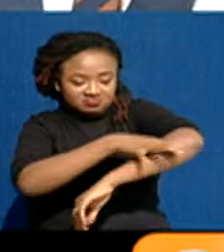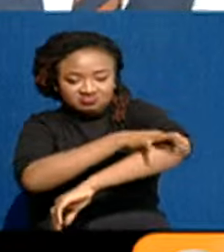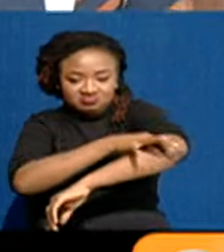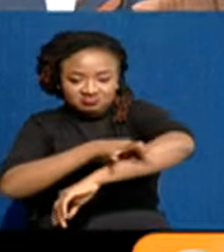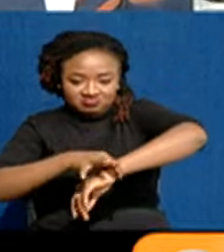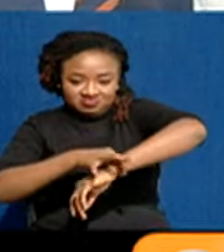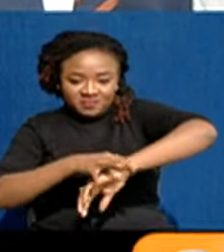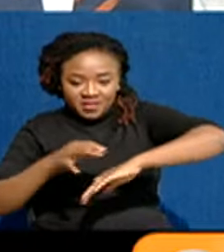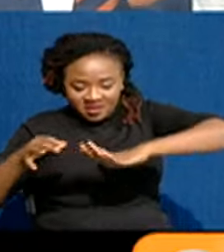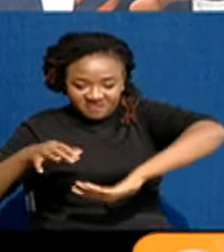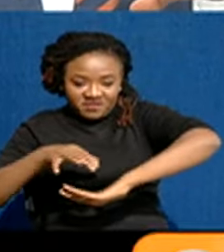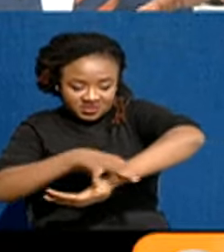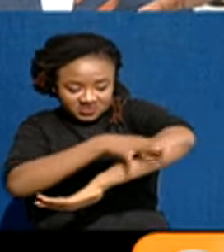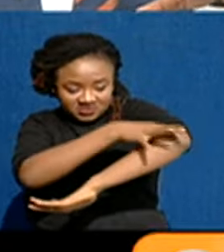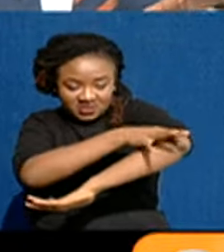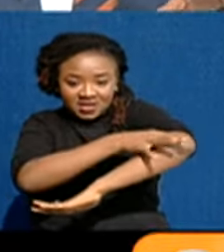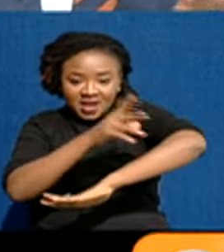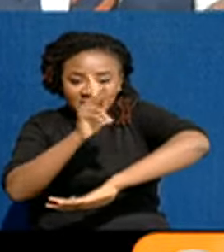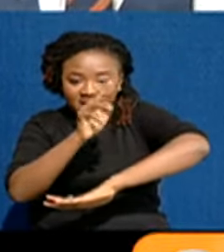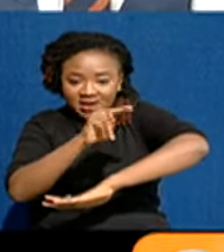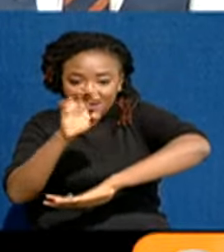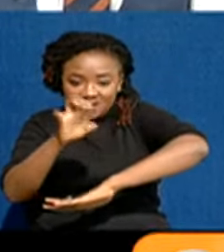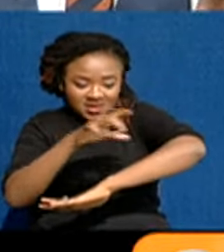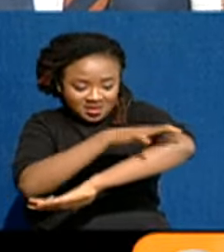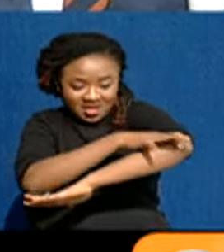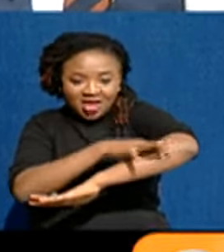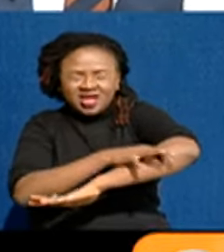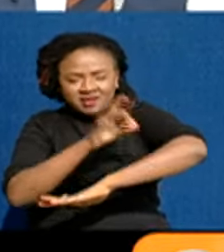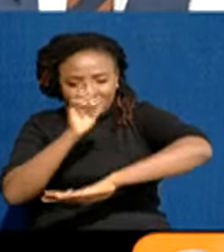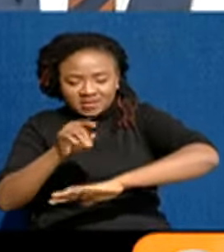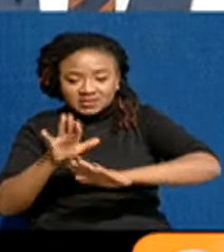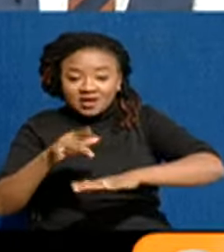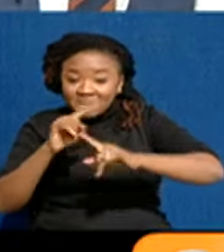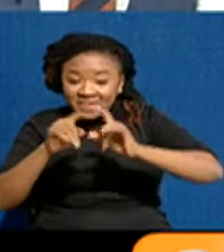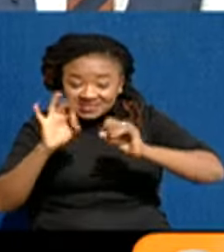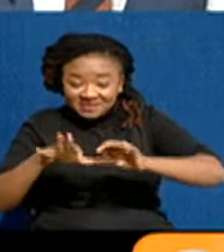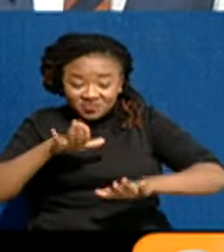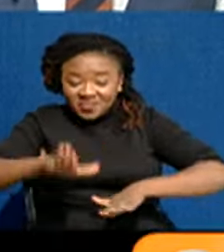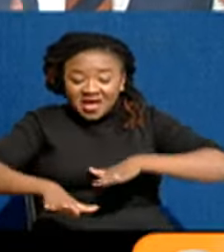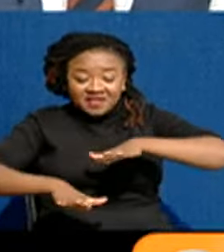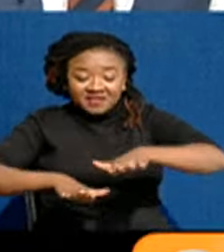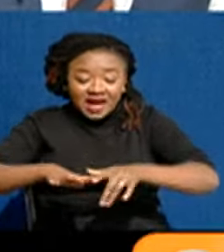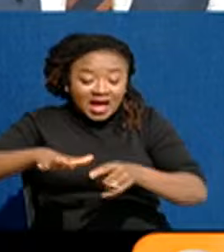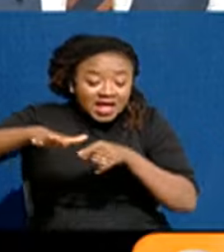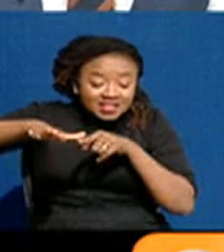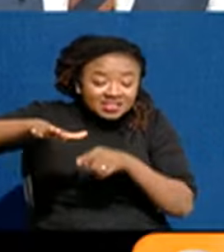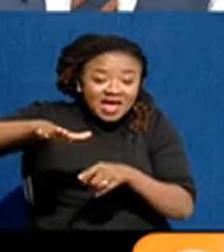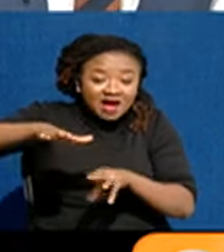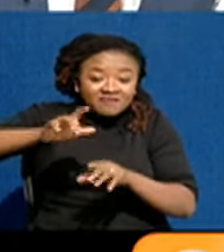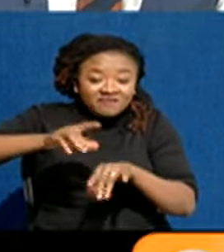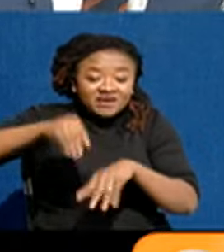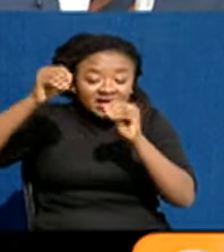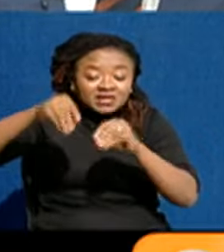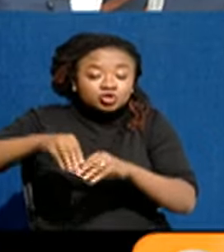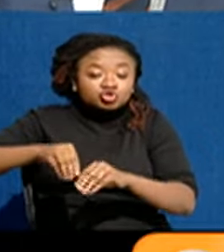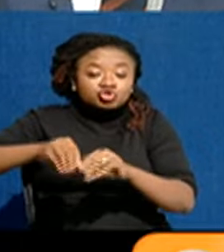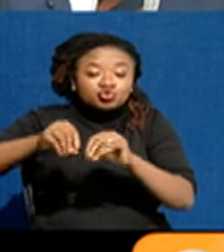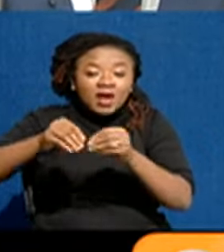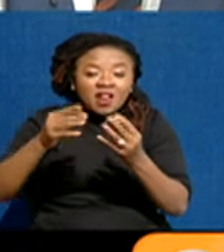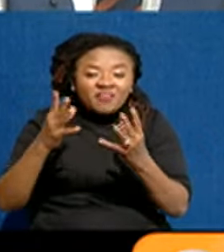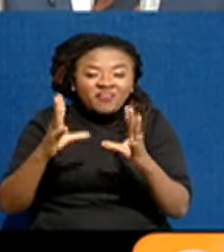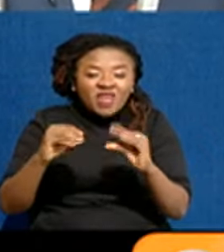if there's this, what you say, sinking sand. So if it's loose soil and you go there, you get sunk. Yeah. And that you will